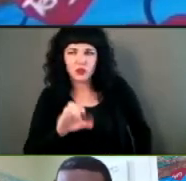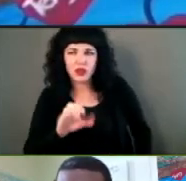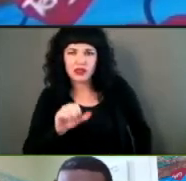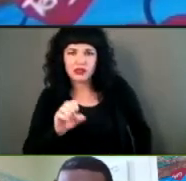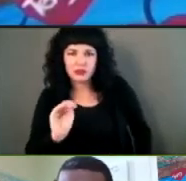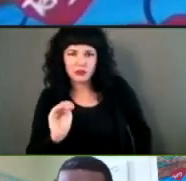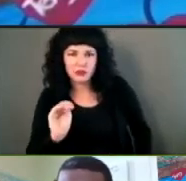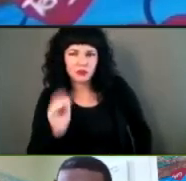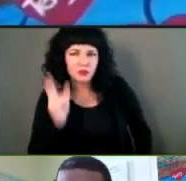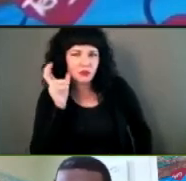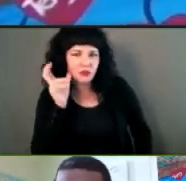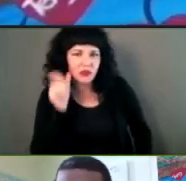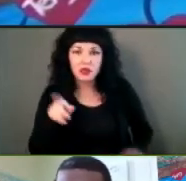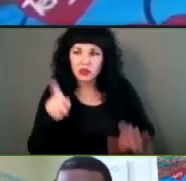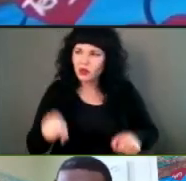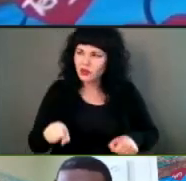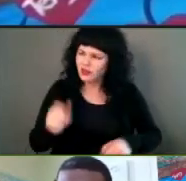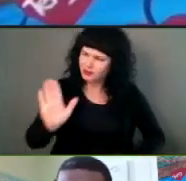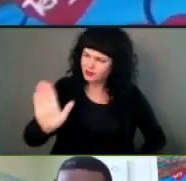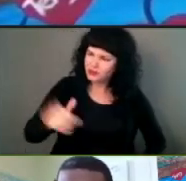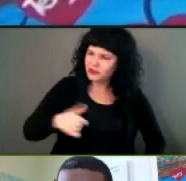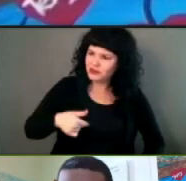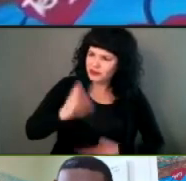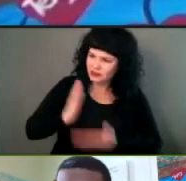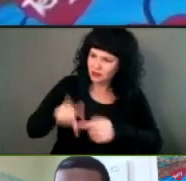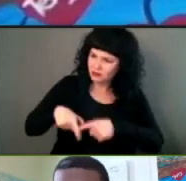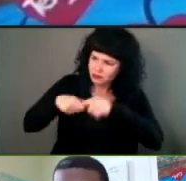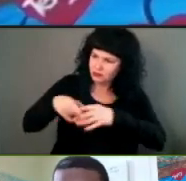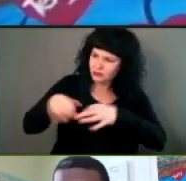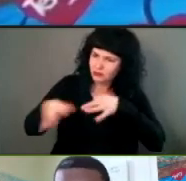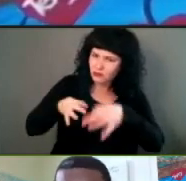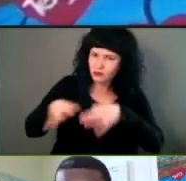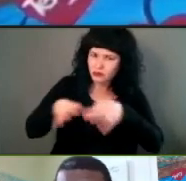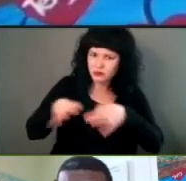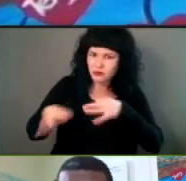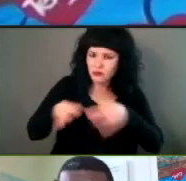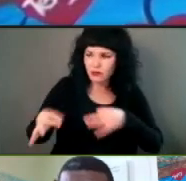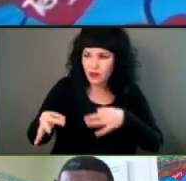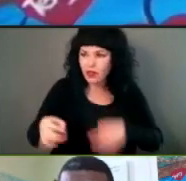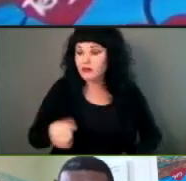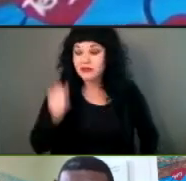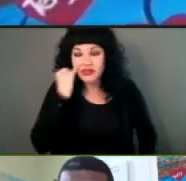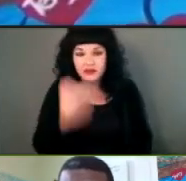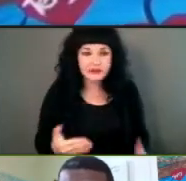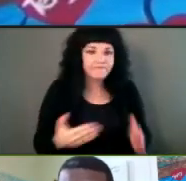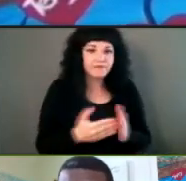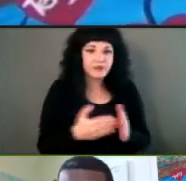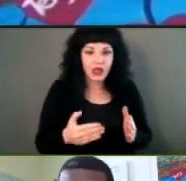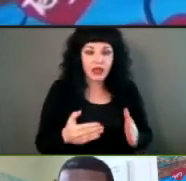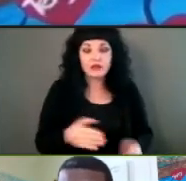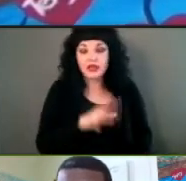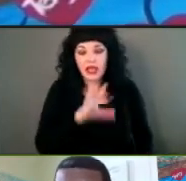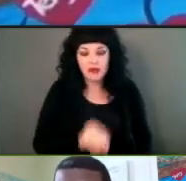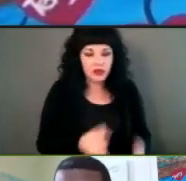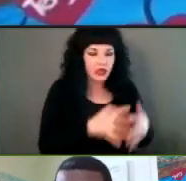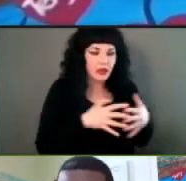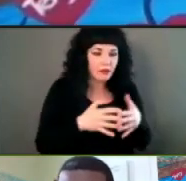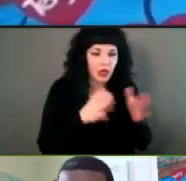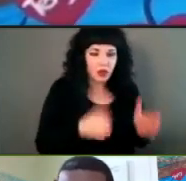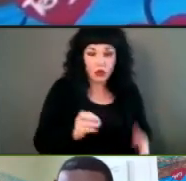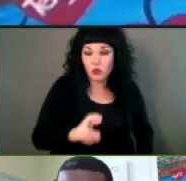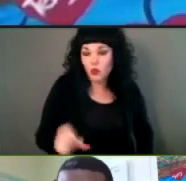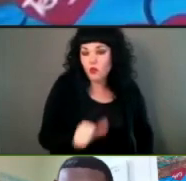false stereotypes about African Americans, either from African Americans or others, and speaking truth in that